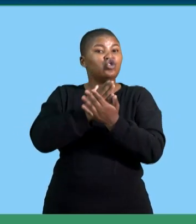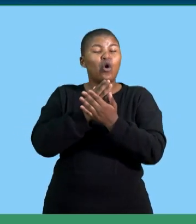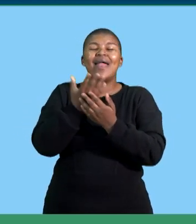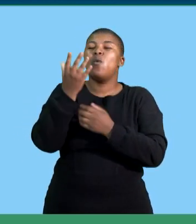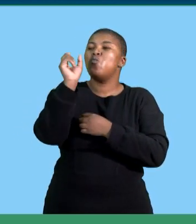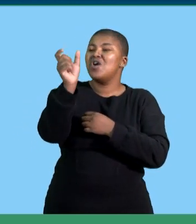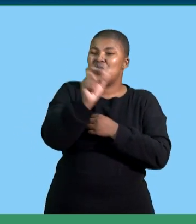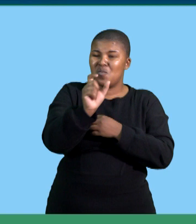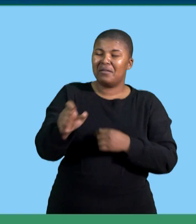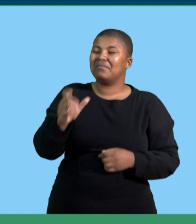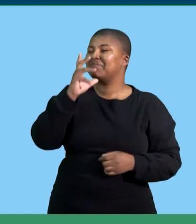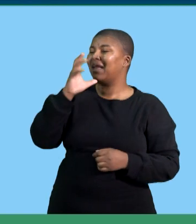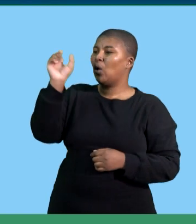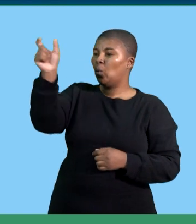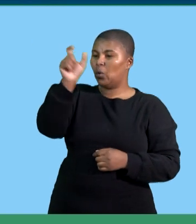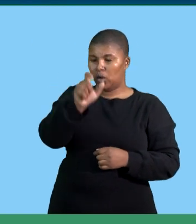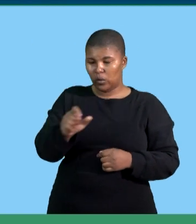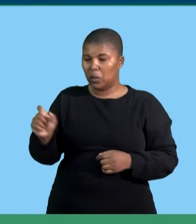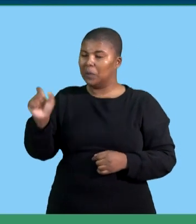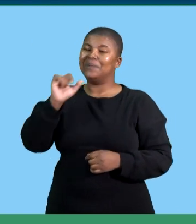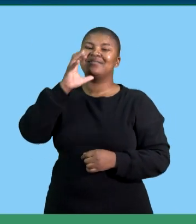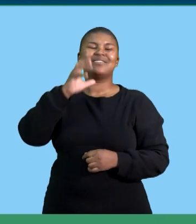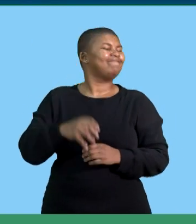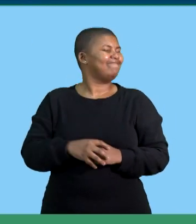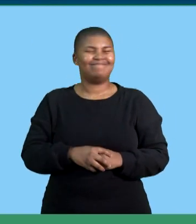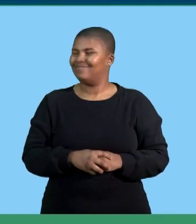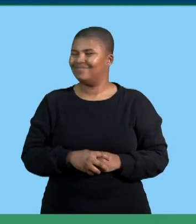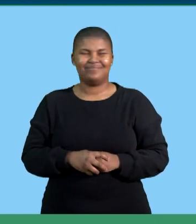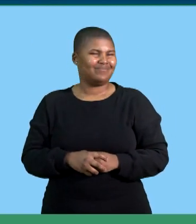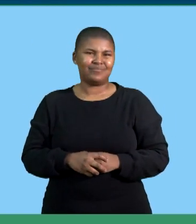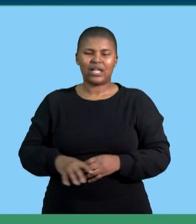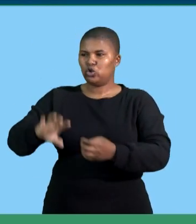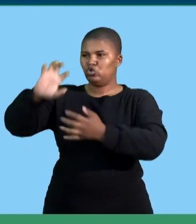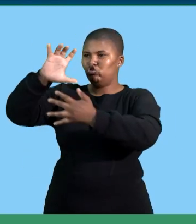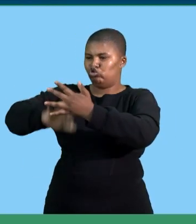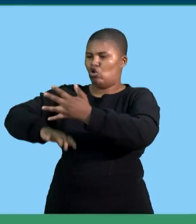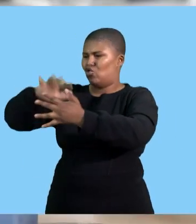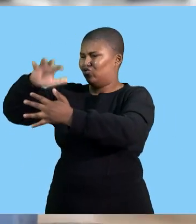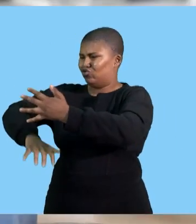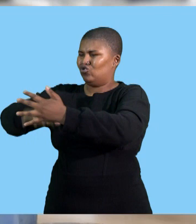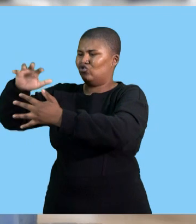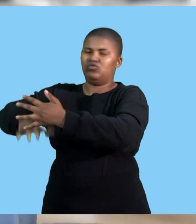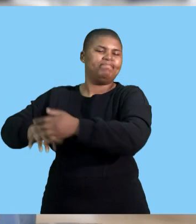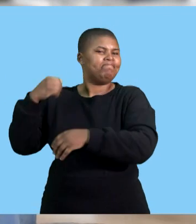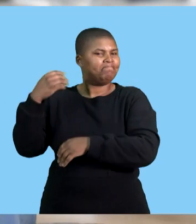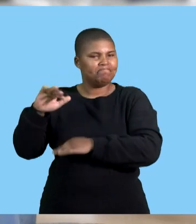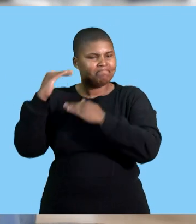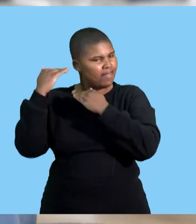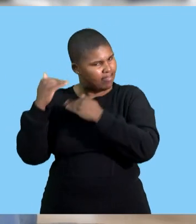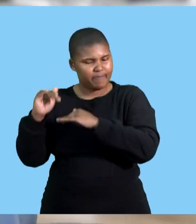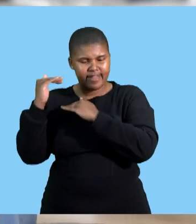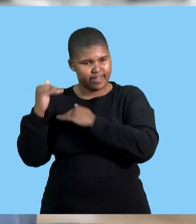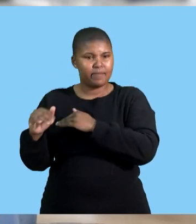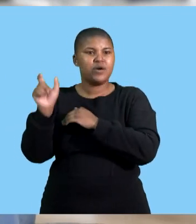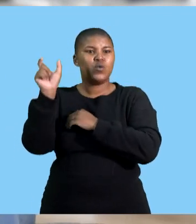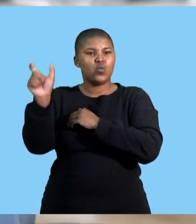of words on the flyer. You must not write a flyer as if it's sort of a novel. You need to limit the words that you've written on the flyer so